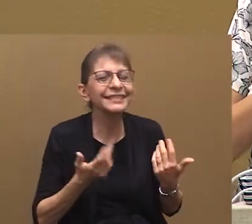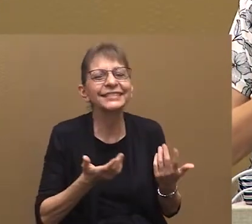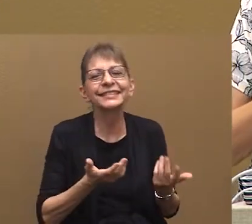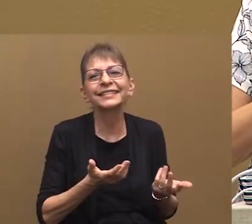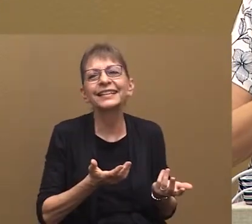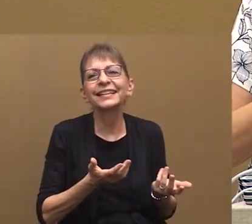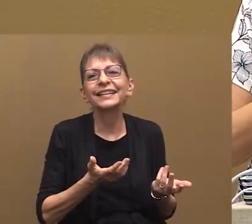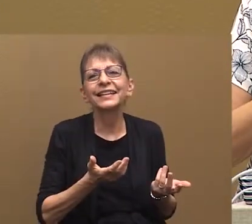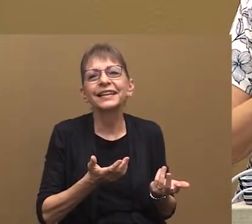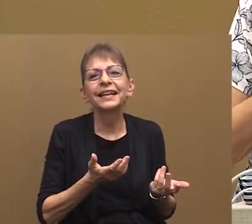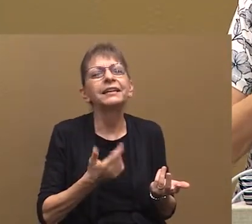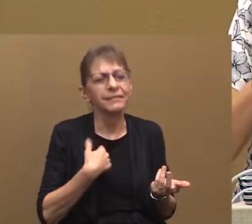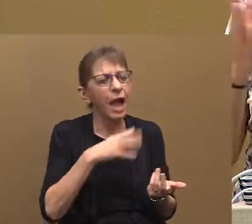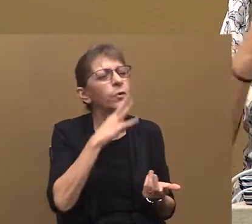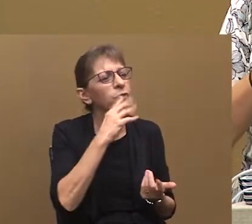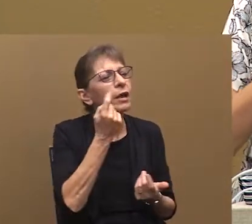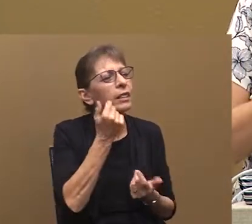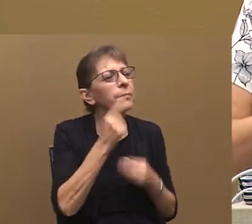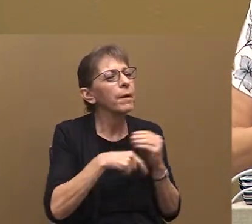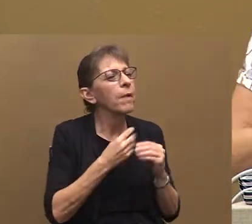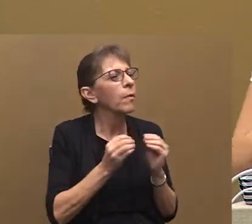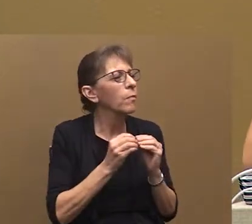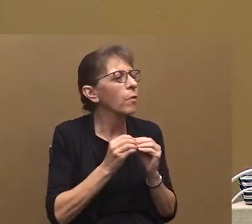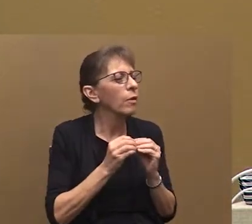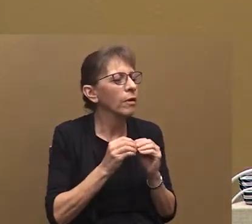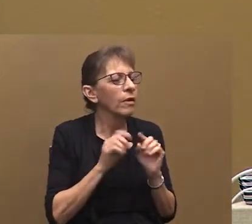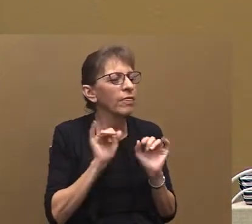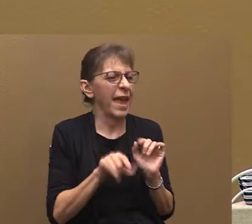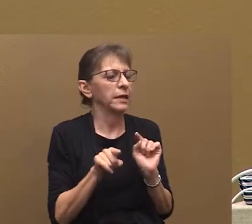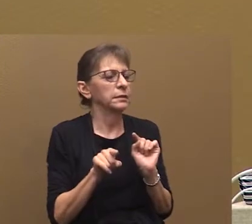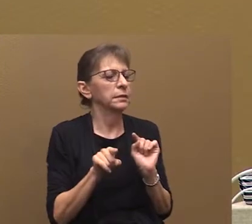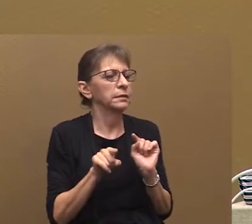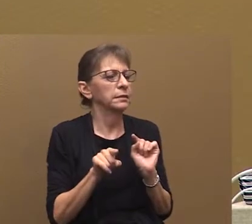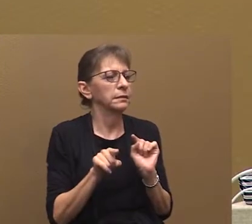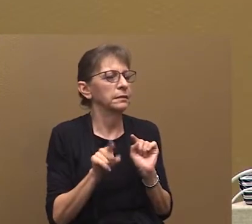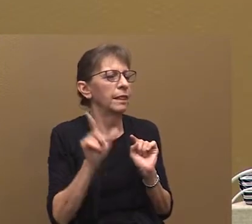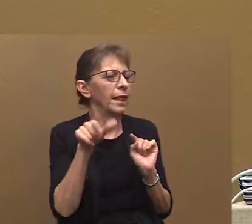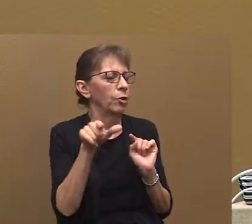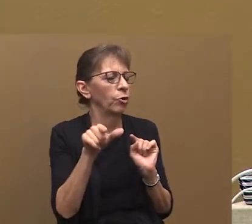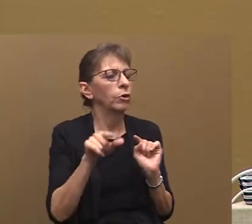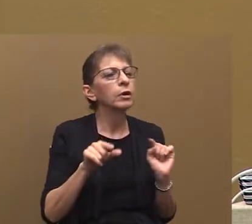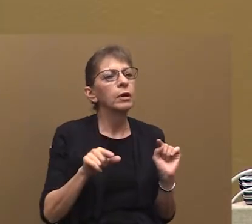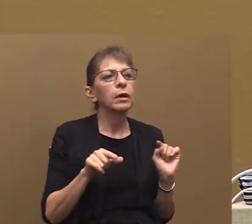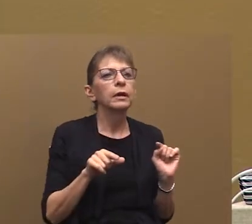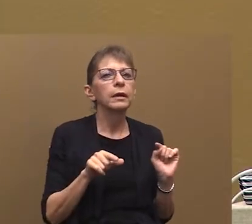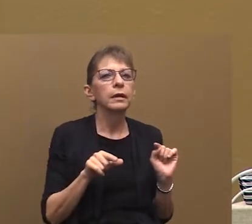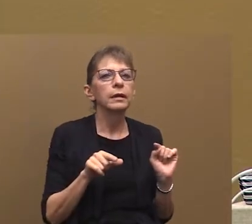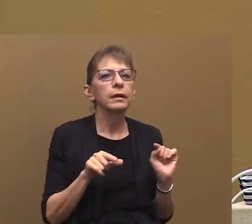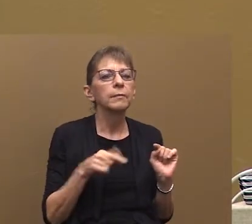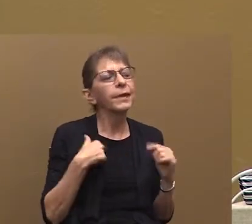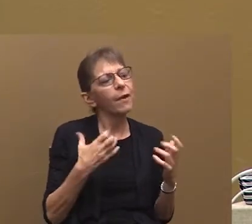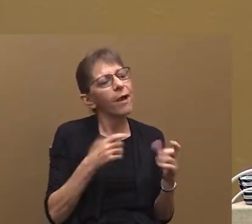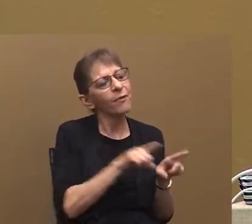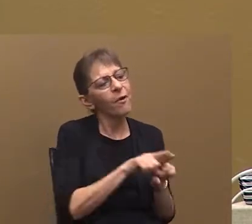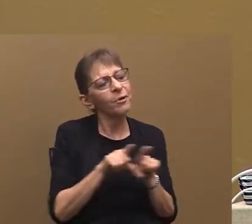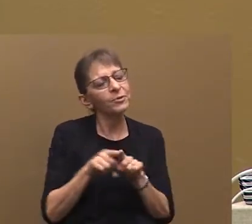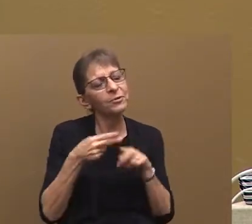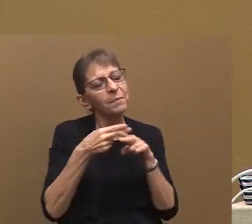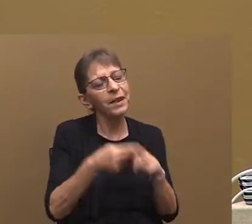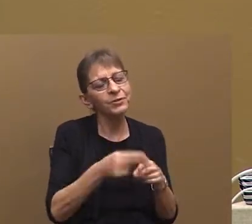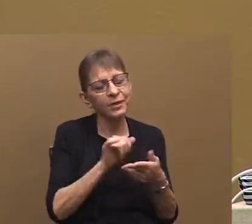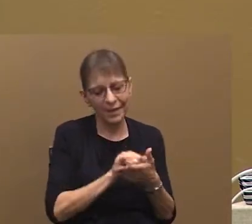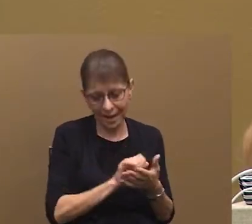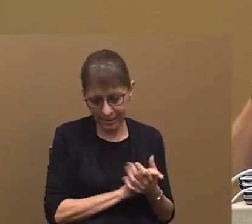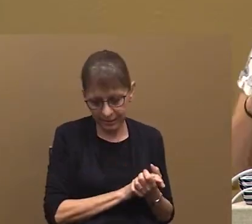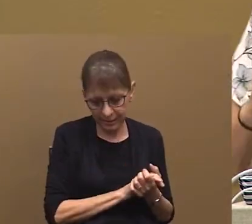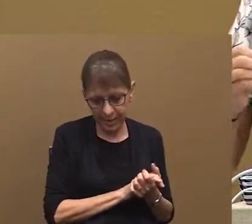and I'll talk a little bit more about that a little later. But I wanted to also